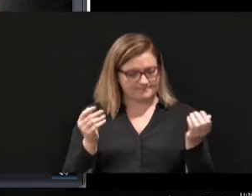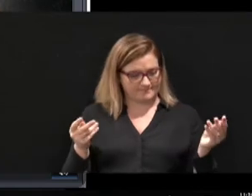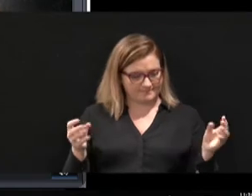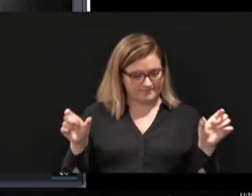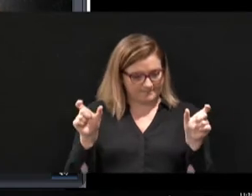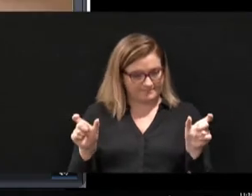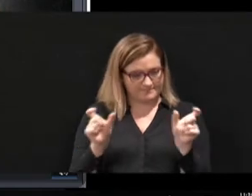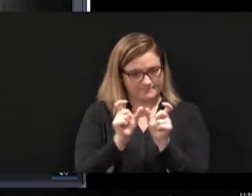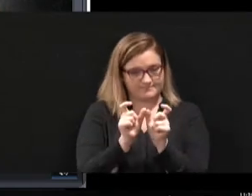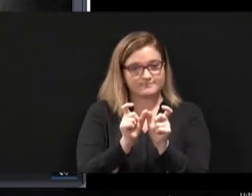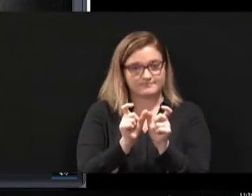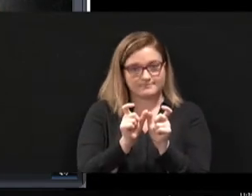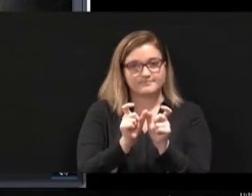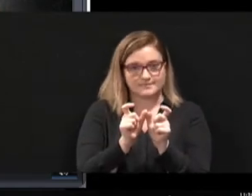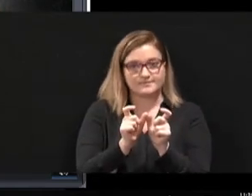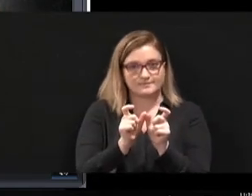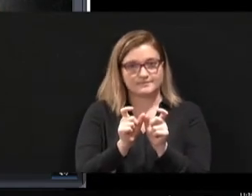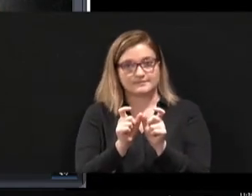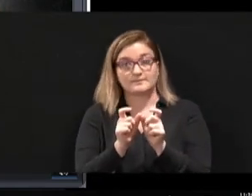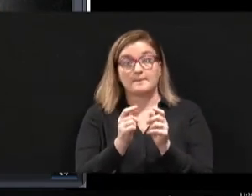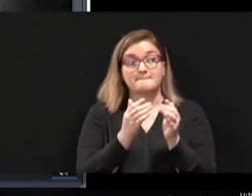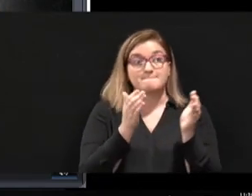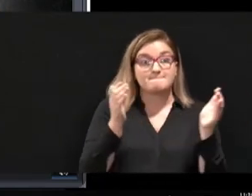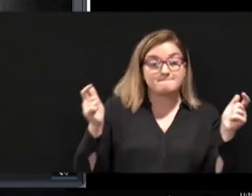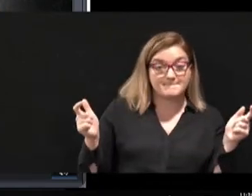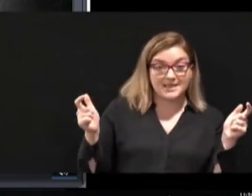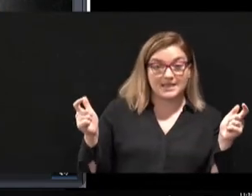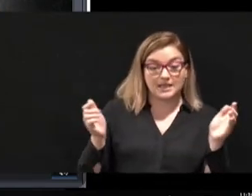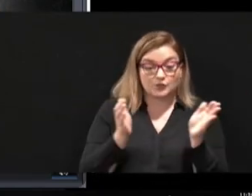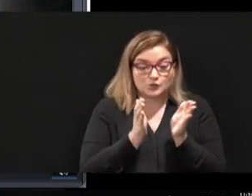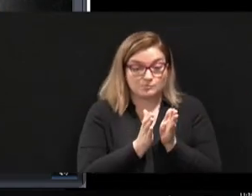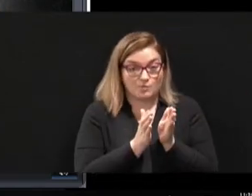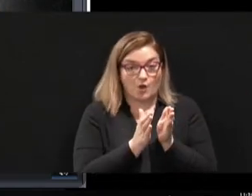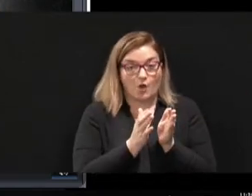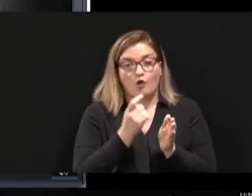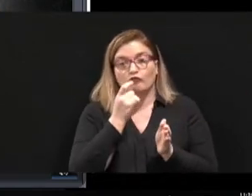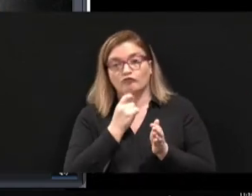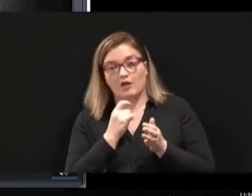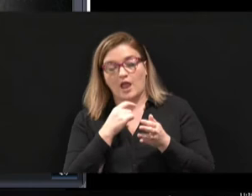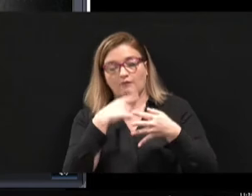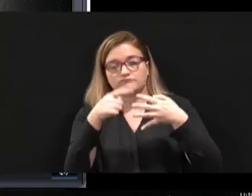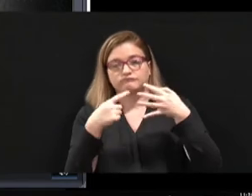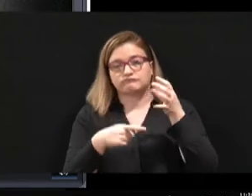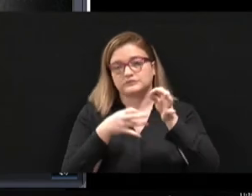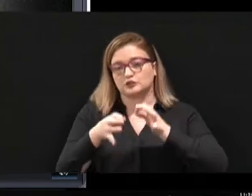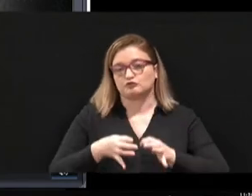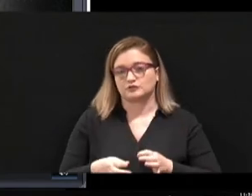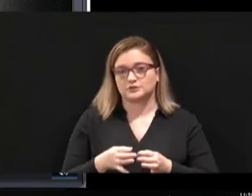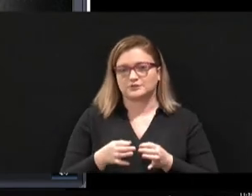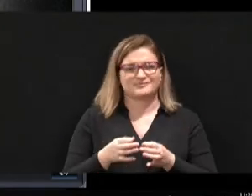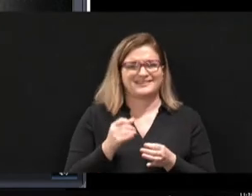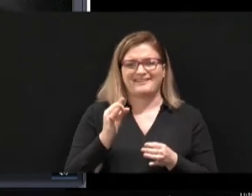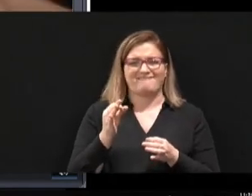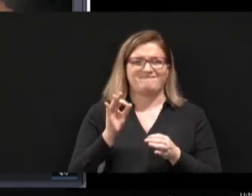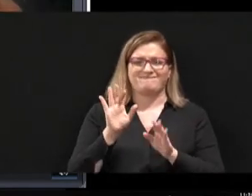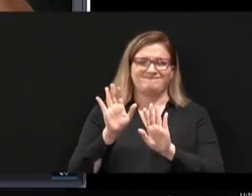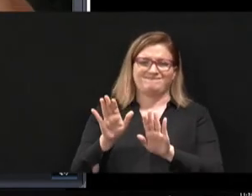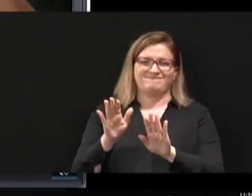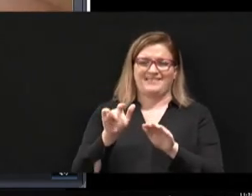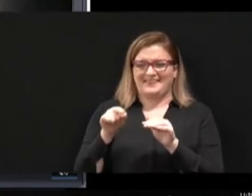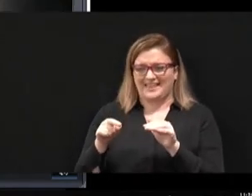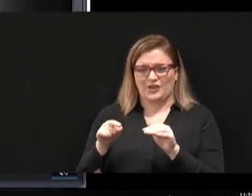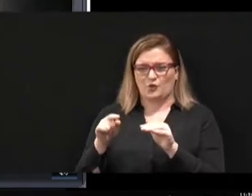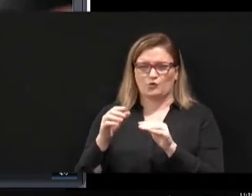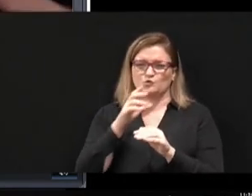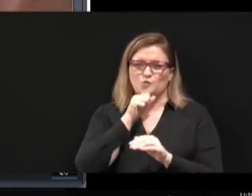they're past that, something big, something small, something red, if they're past that, you can just jump into, you know, the second